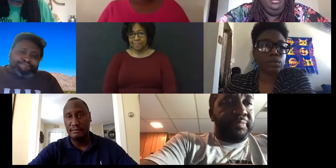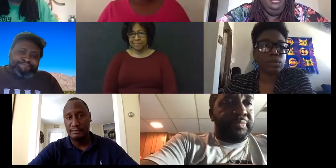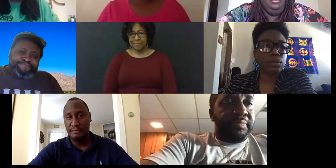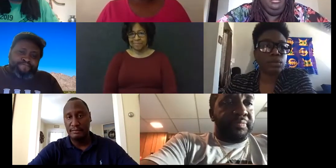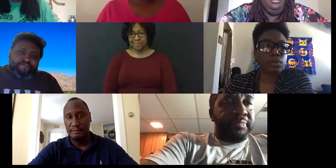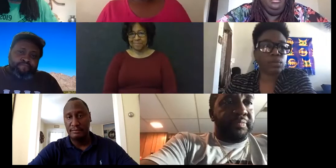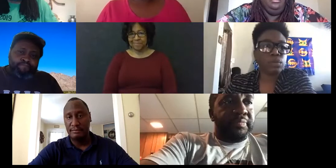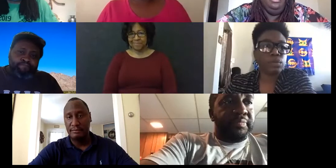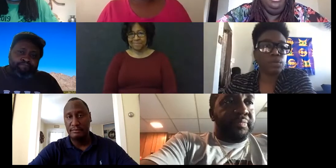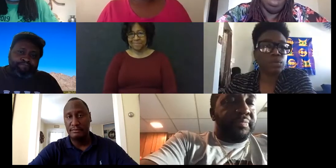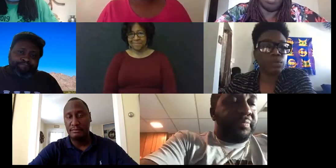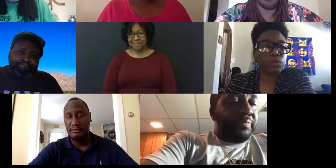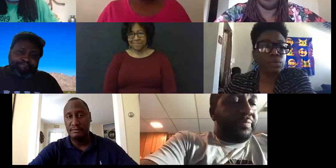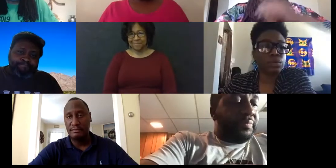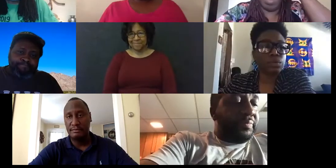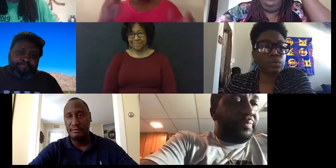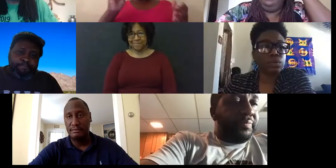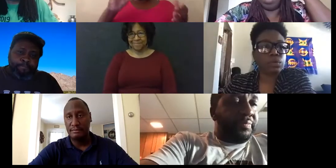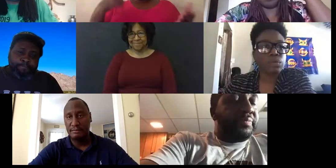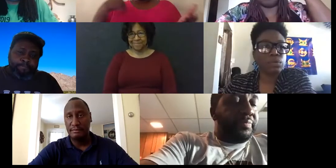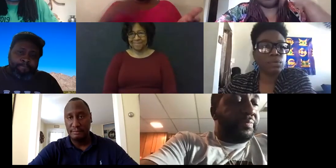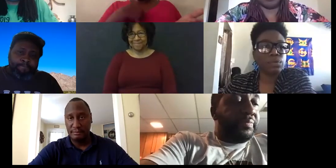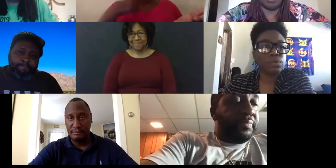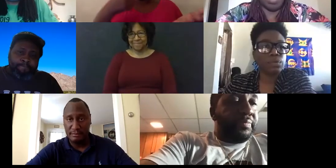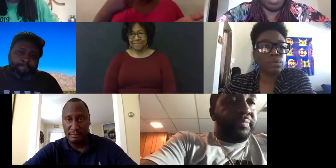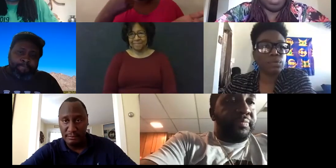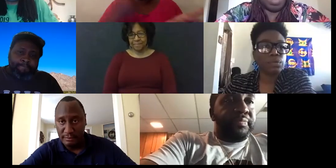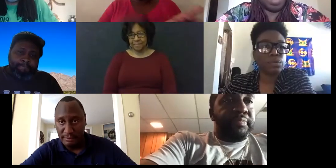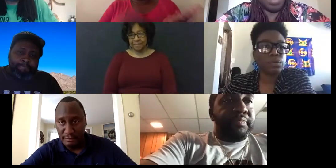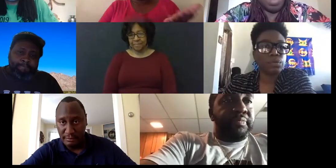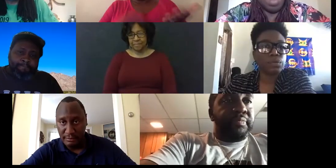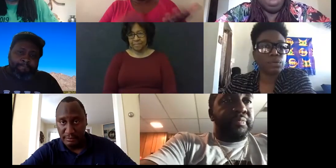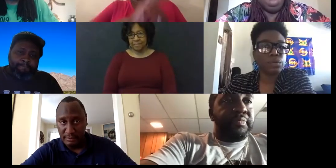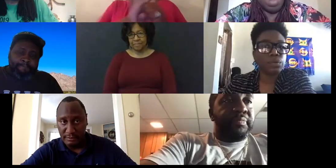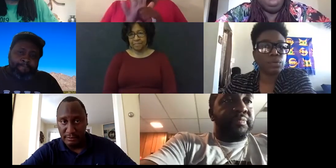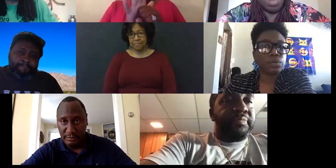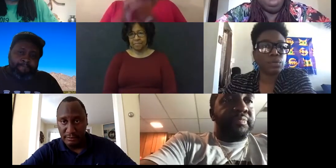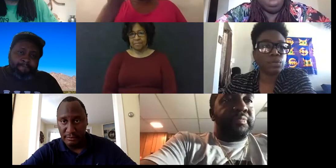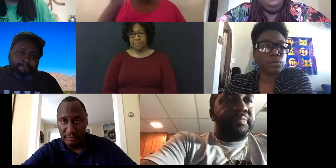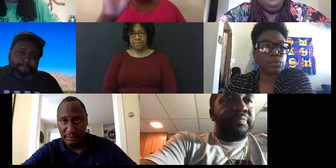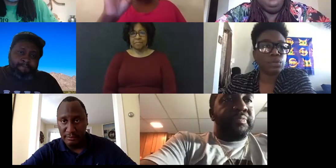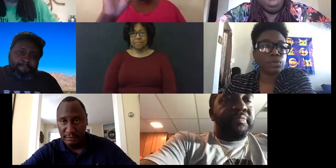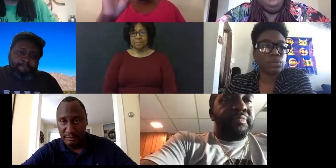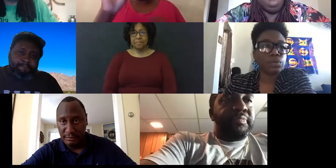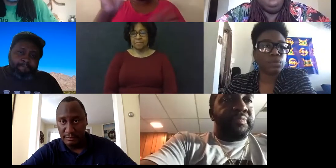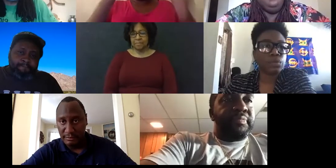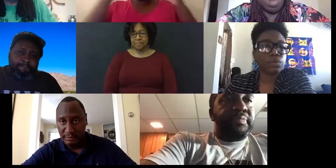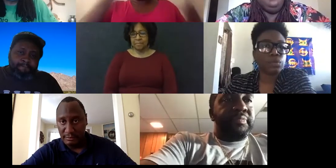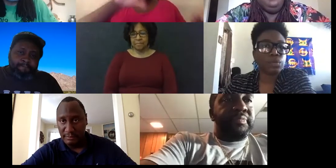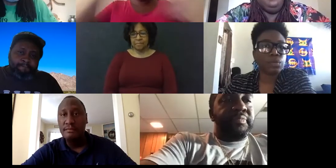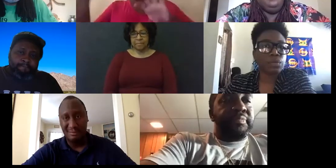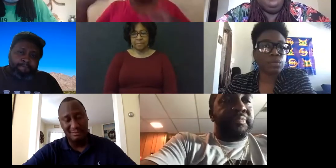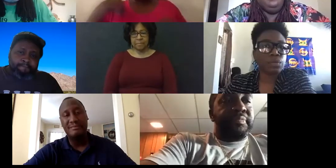Yeah. So let me, we talked about that. During COVID, this whole COVID-19 and us being trapped in our homes,